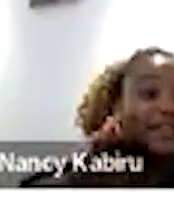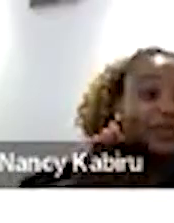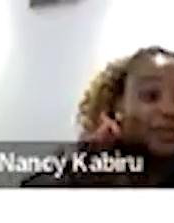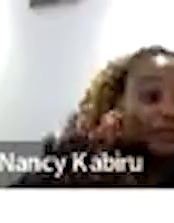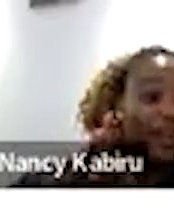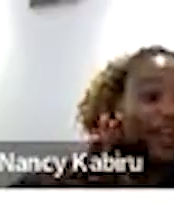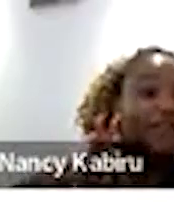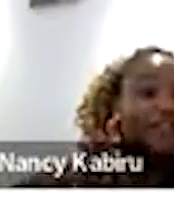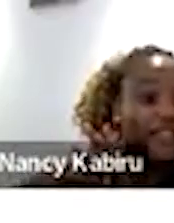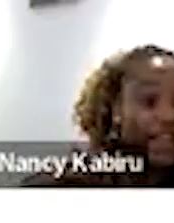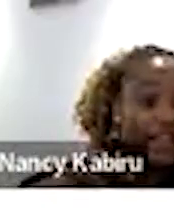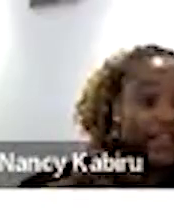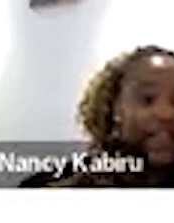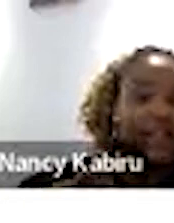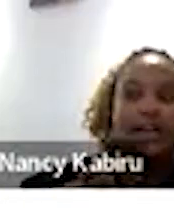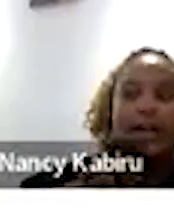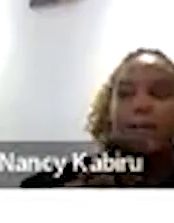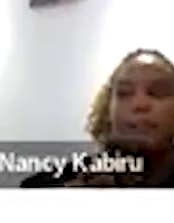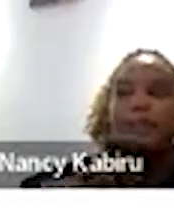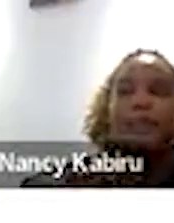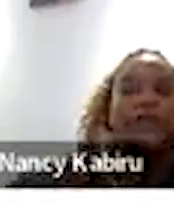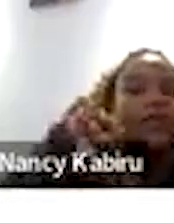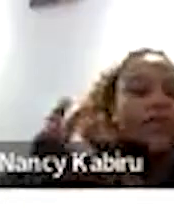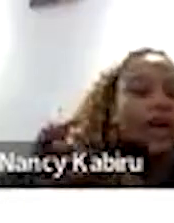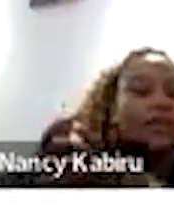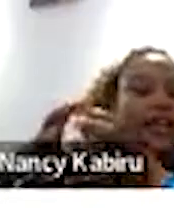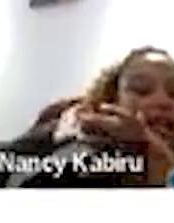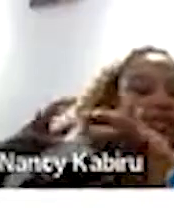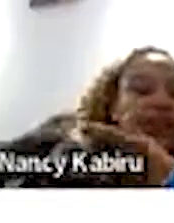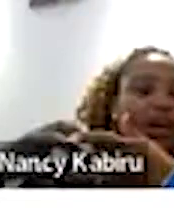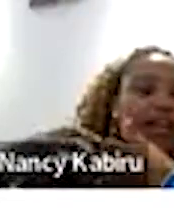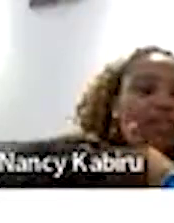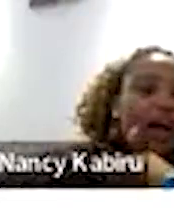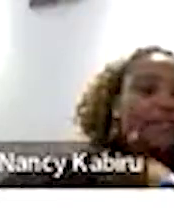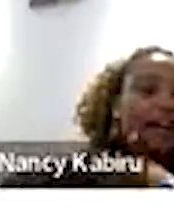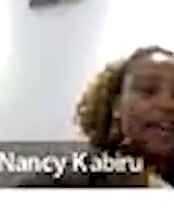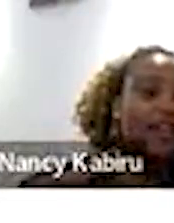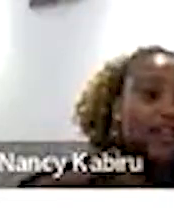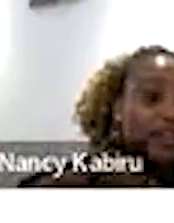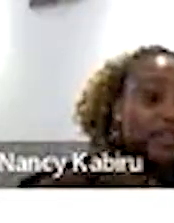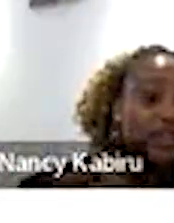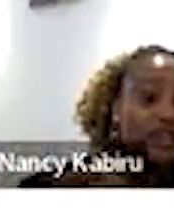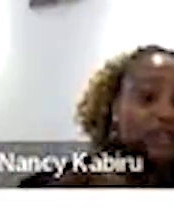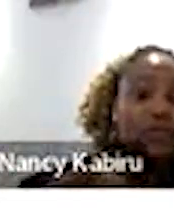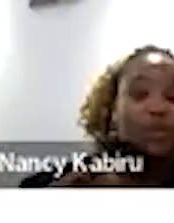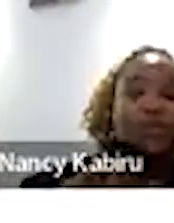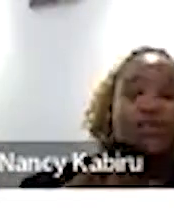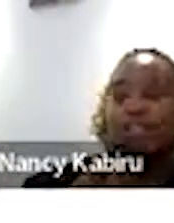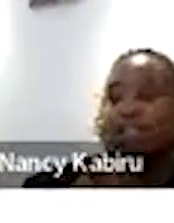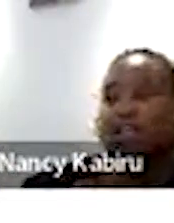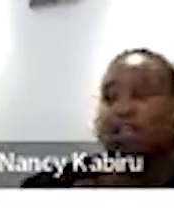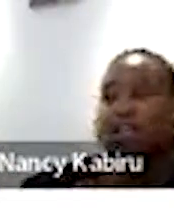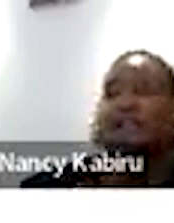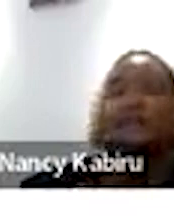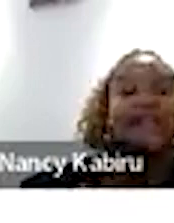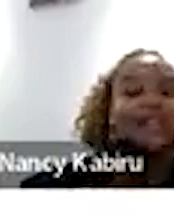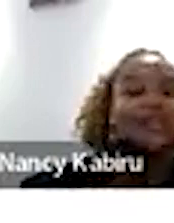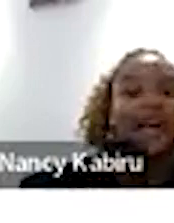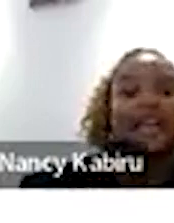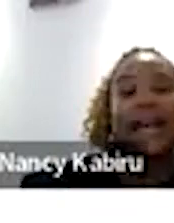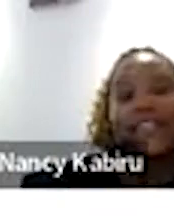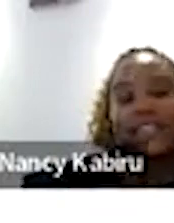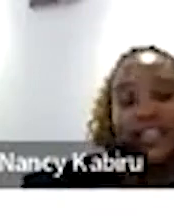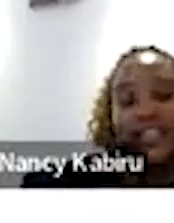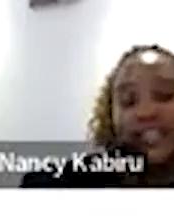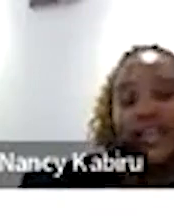your work is to be very vigilant, and you look out and ensure that you have a healthy relationship with your teenager so